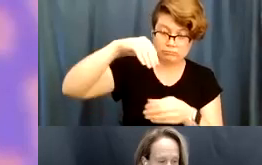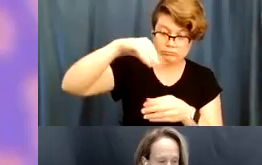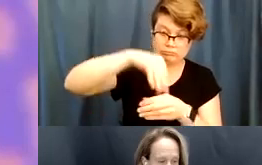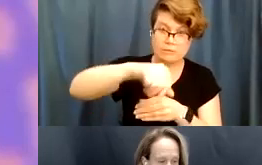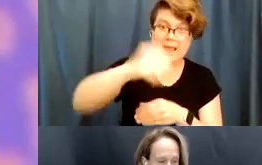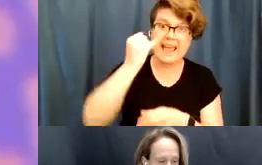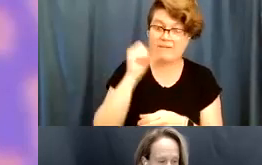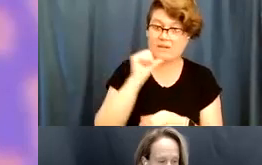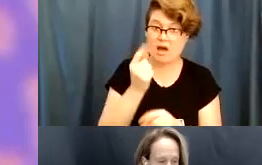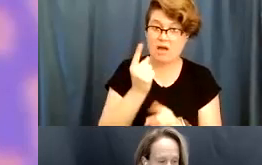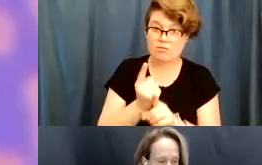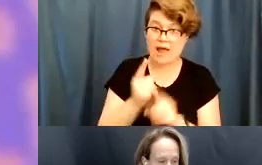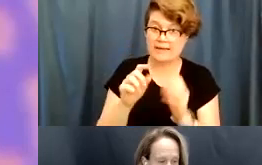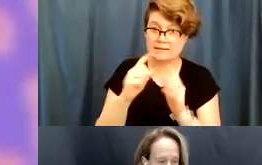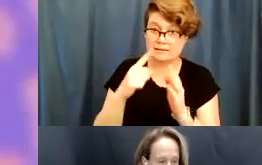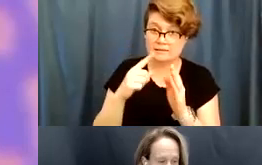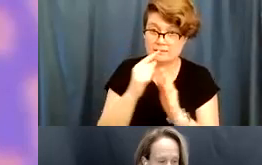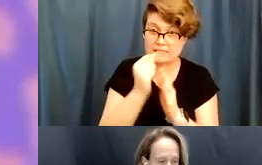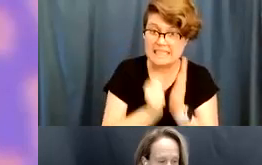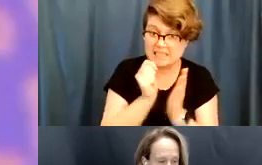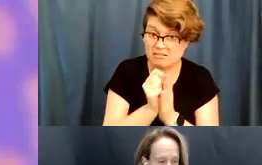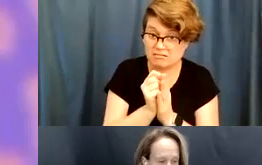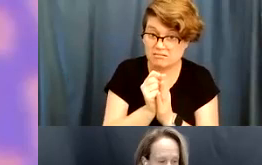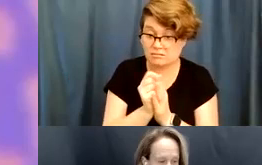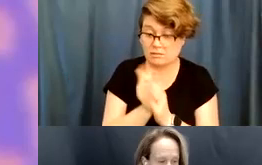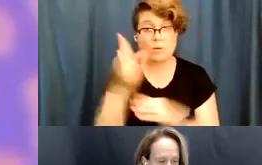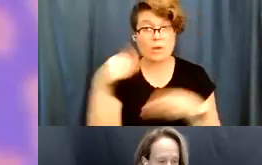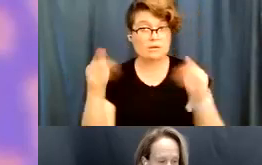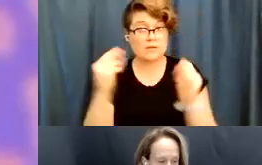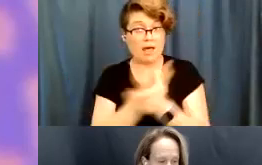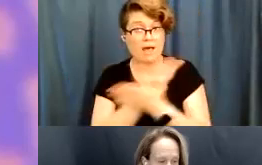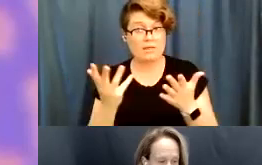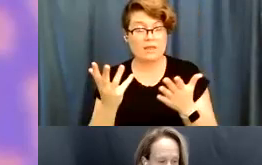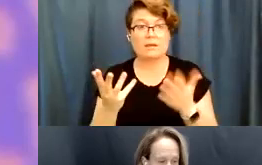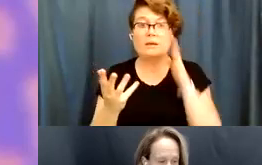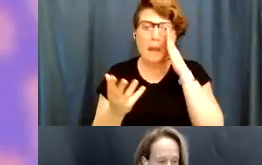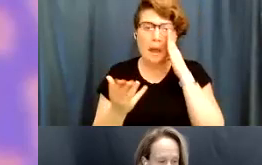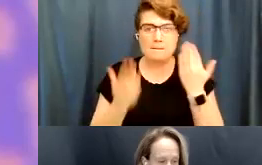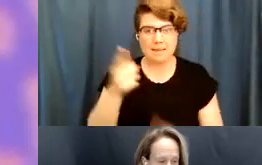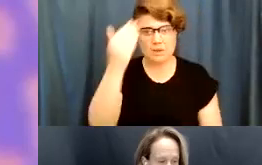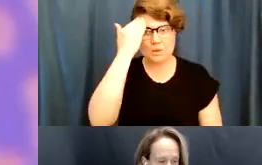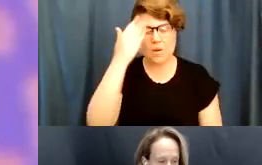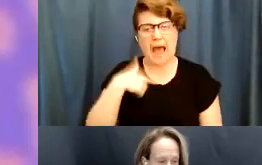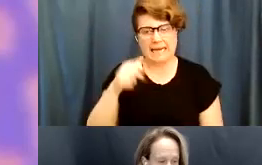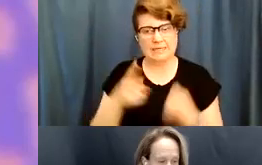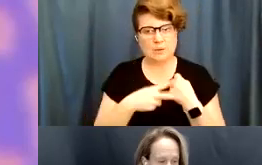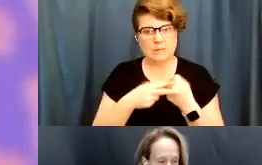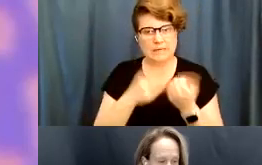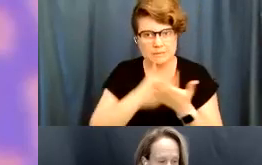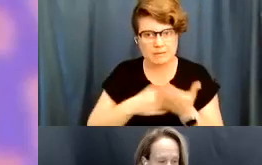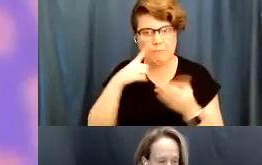Are you going to sell everything on that plot of land, even if you know that you have to keep some to keep that land going?